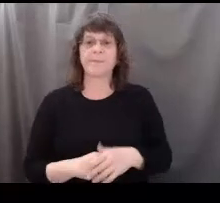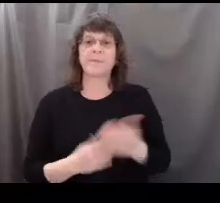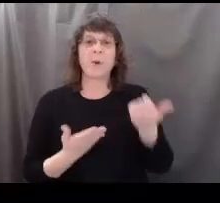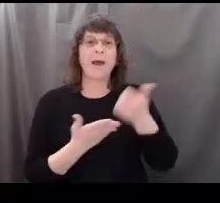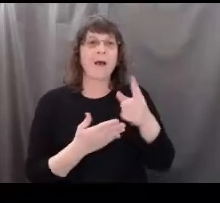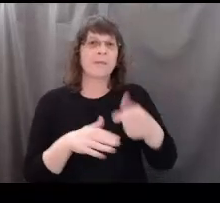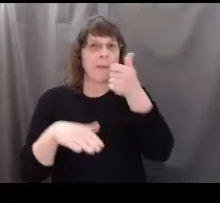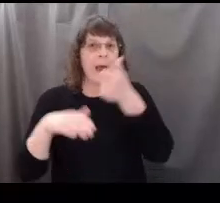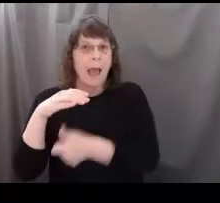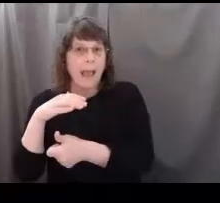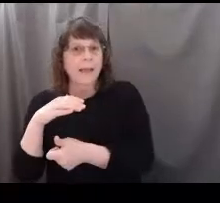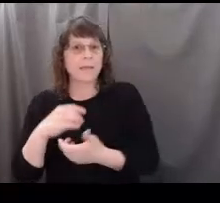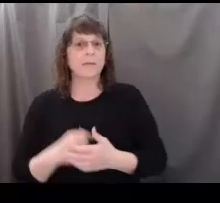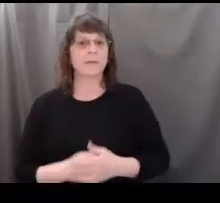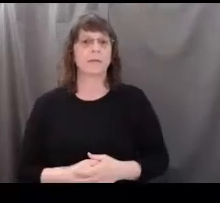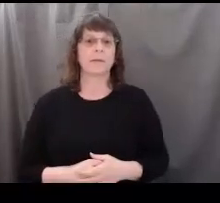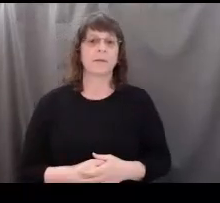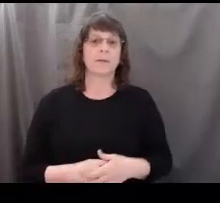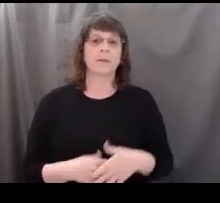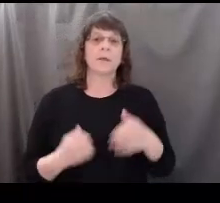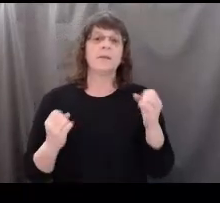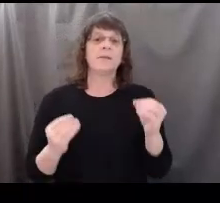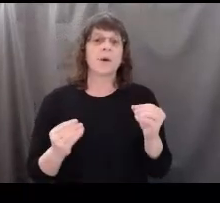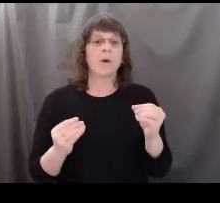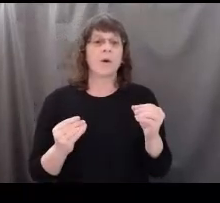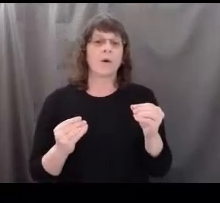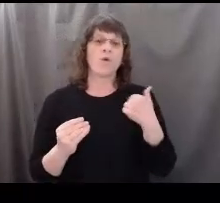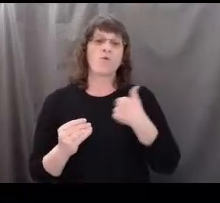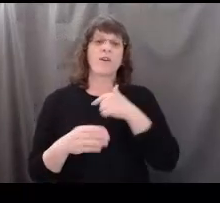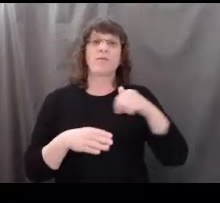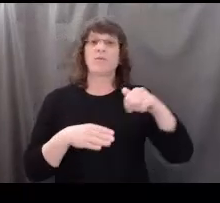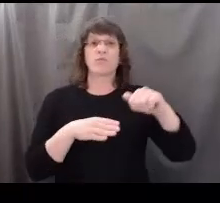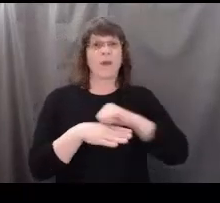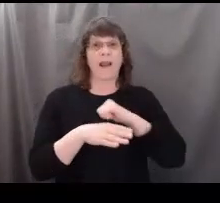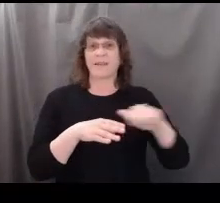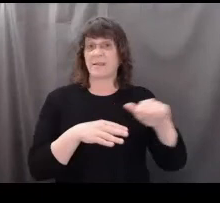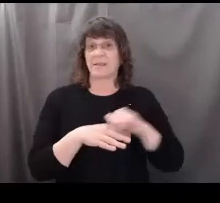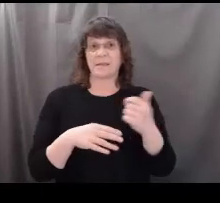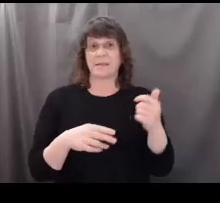to hide. So basically we're just practicing